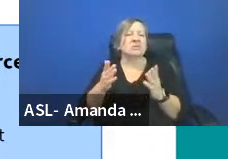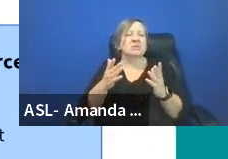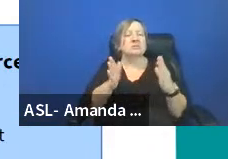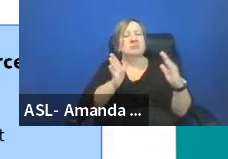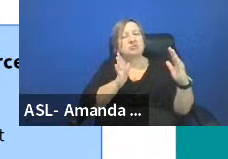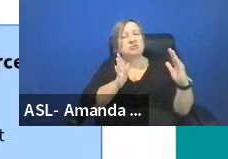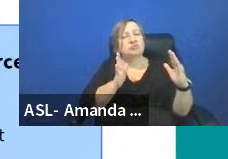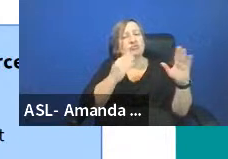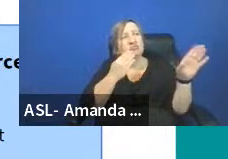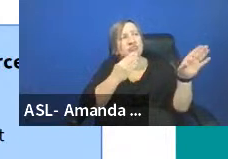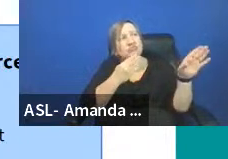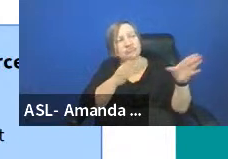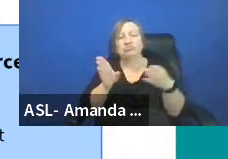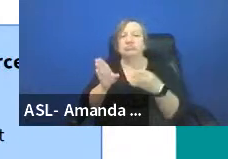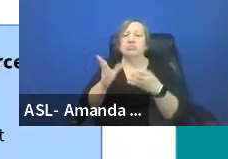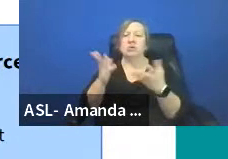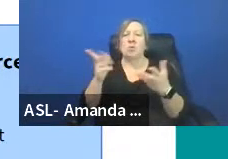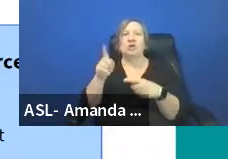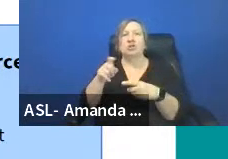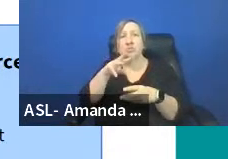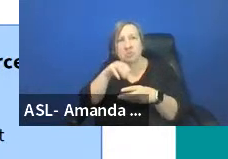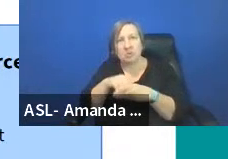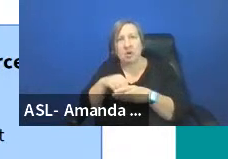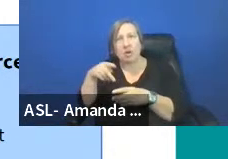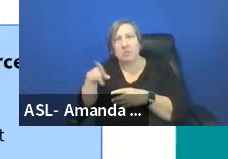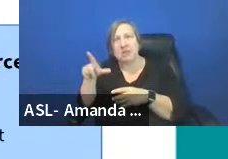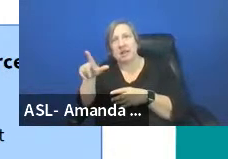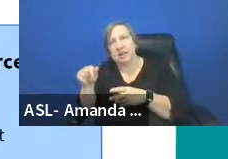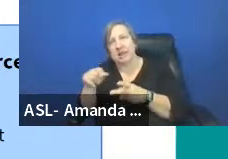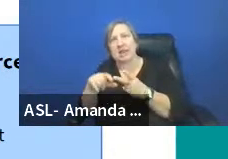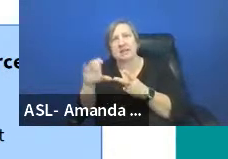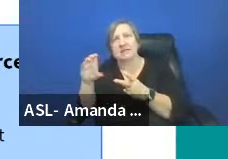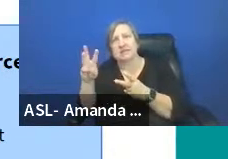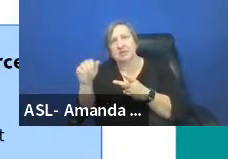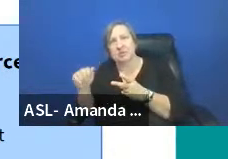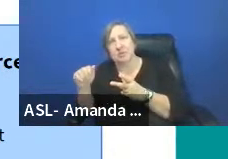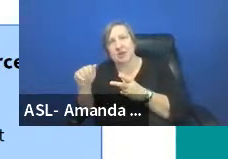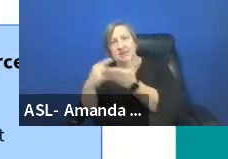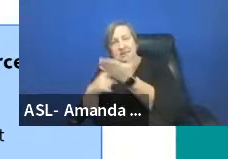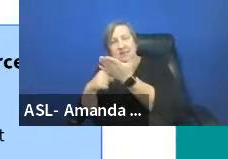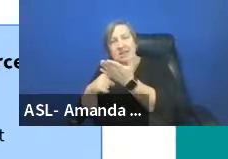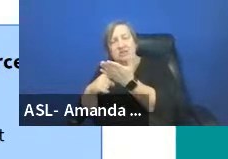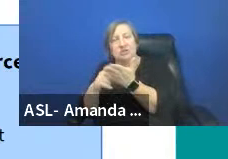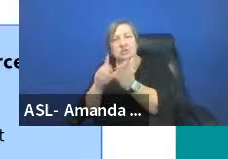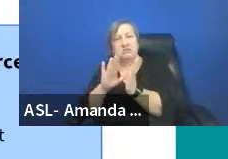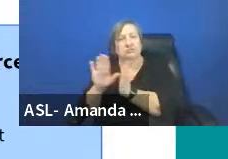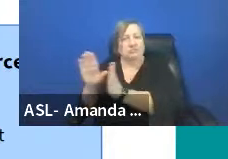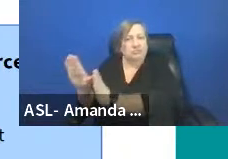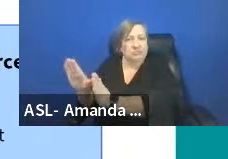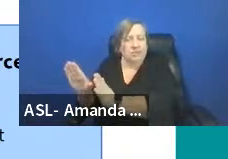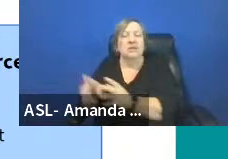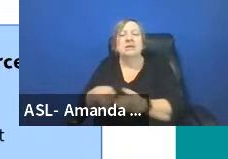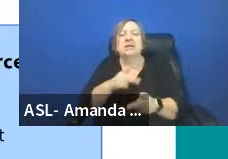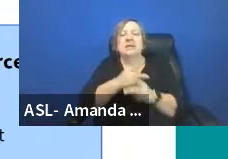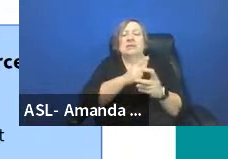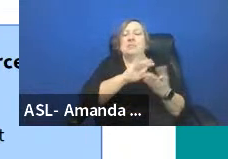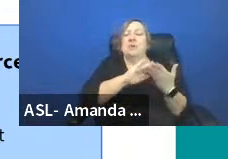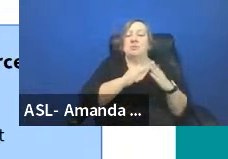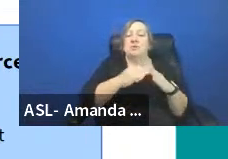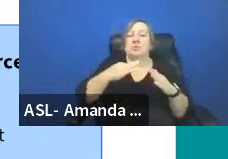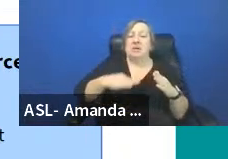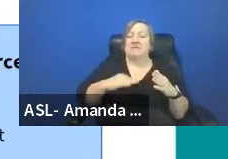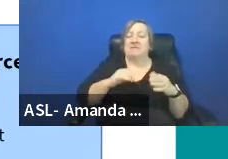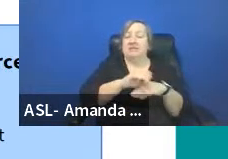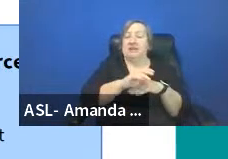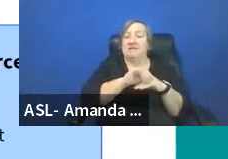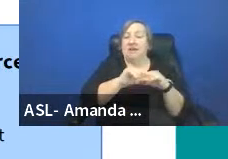that should be a part of the PLA or CWA discussions over to those tables and keeping the community benefits advisory